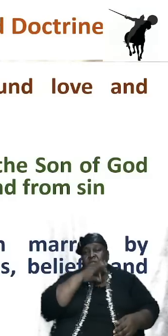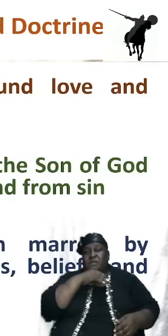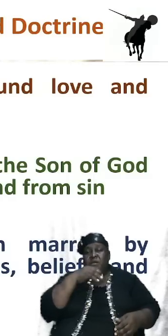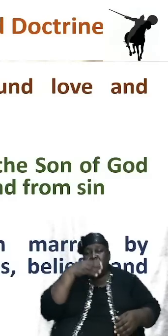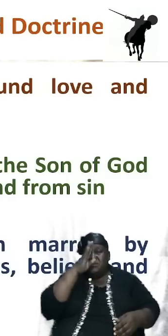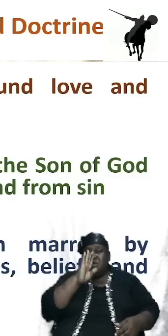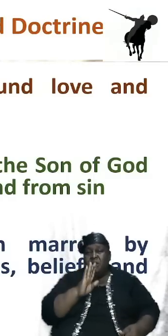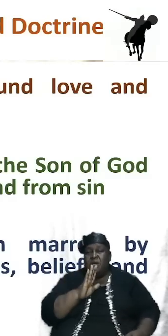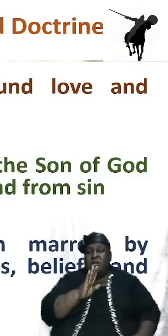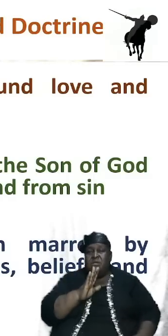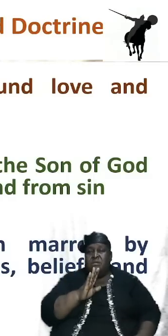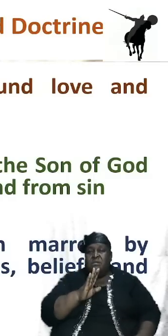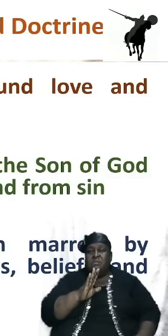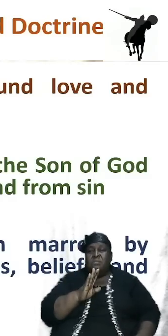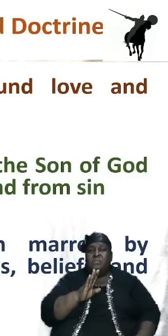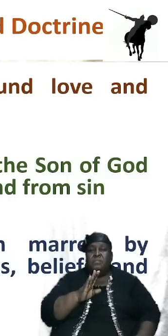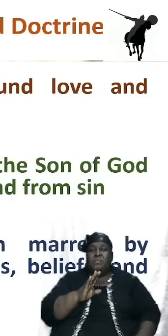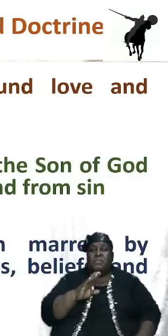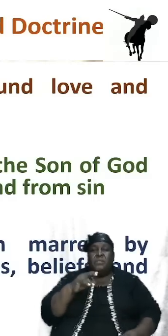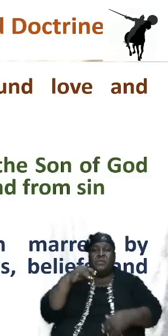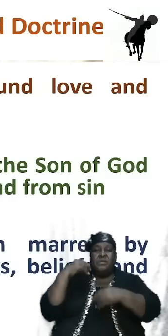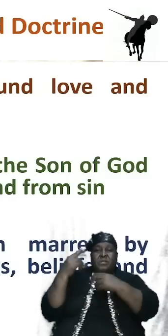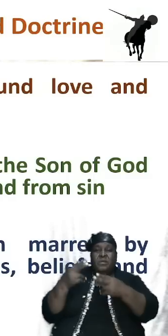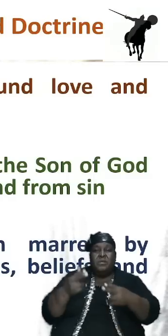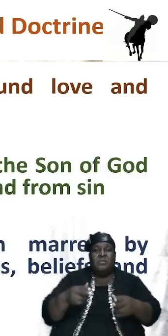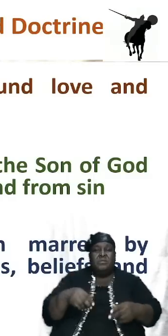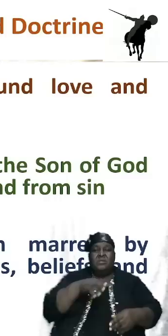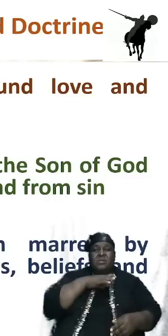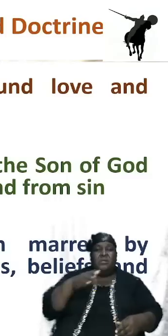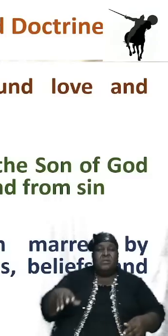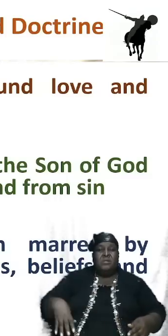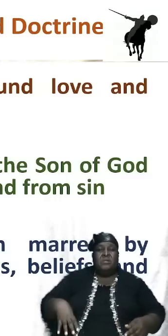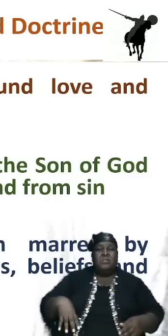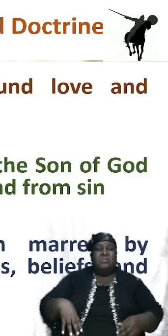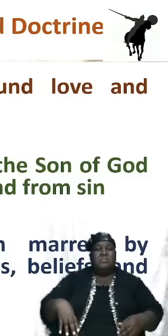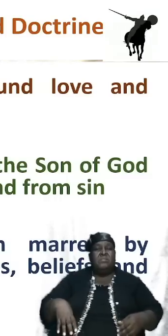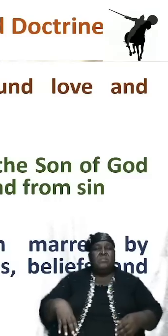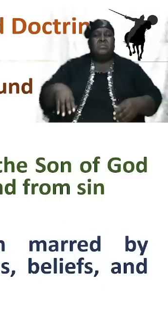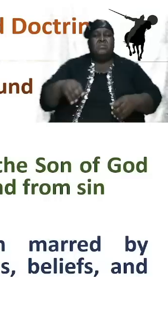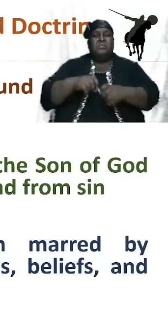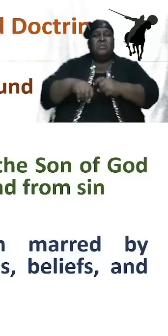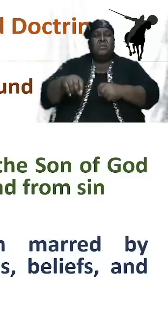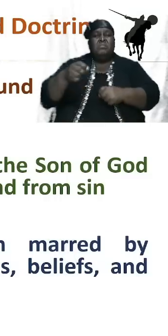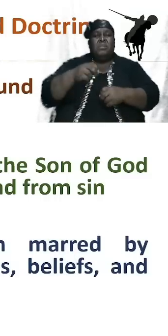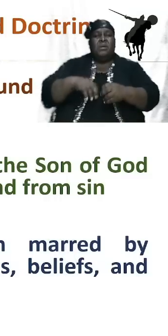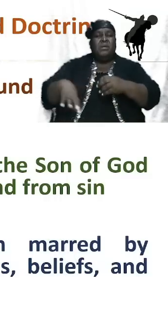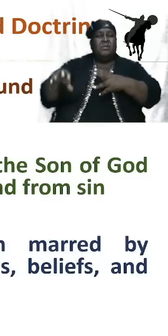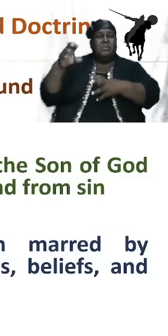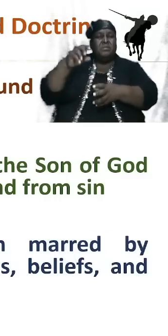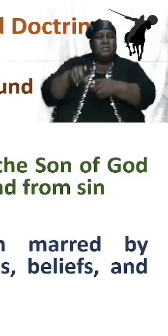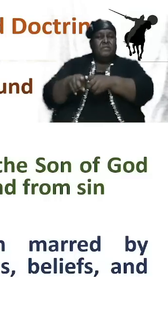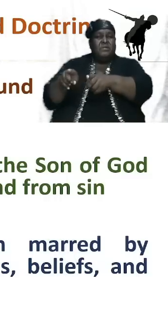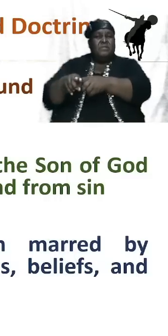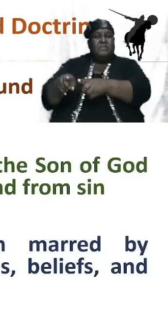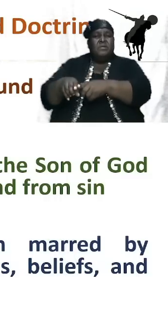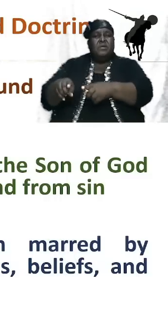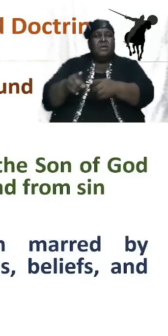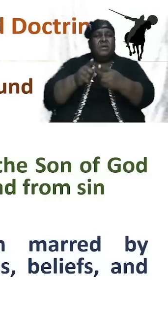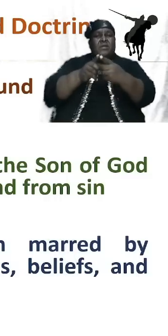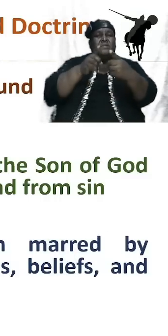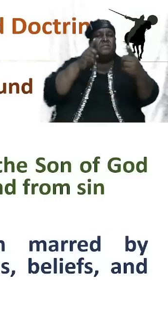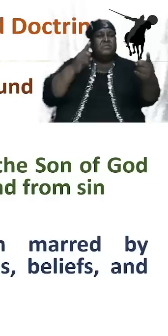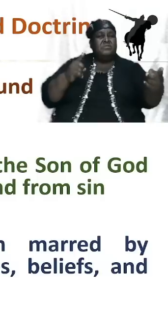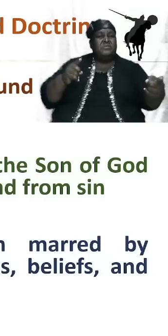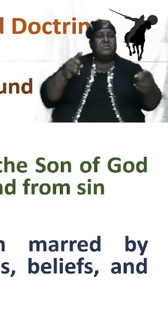years, amen. So the history of Christianity has been marred by controversies and divisions over doctrines, amen.